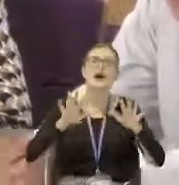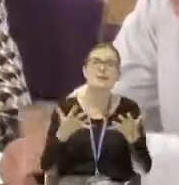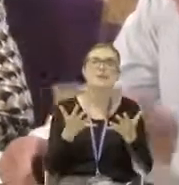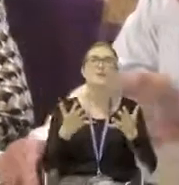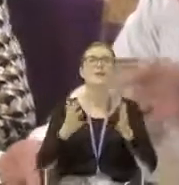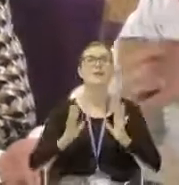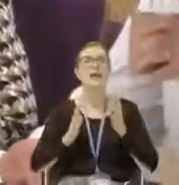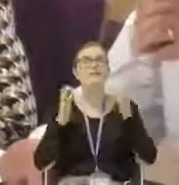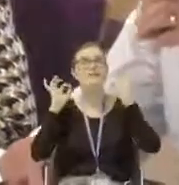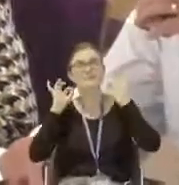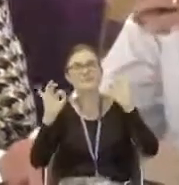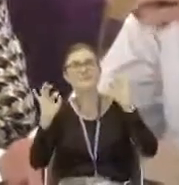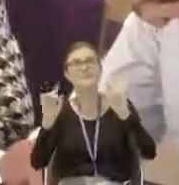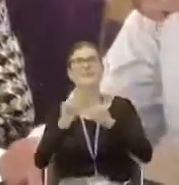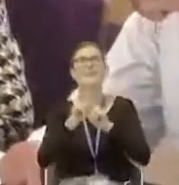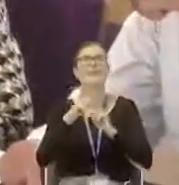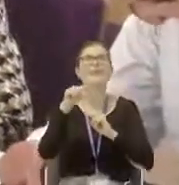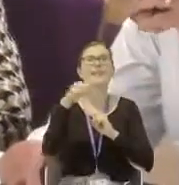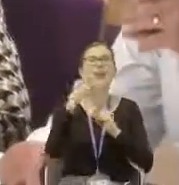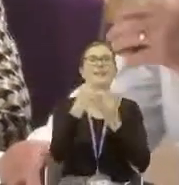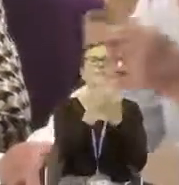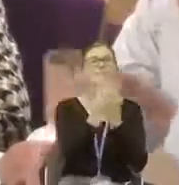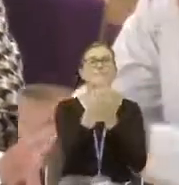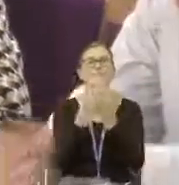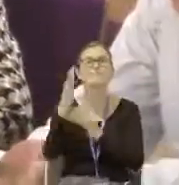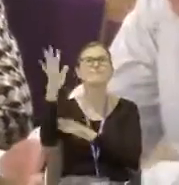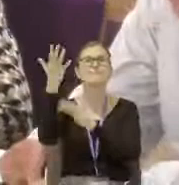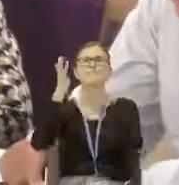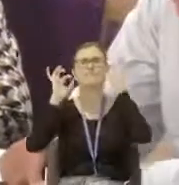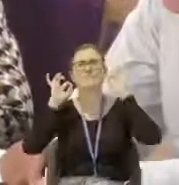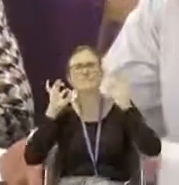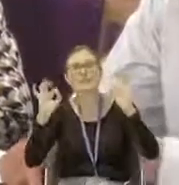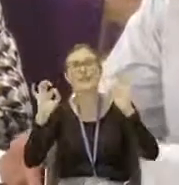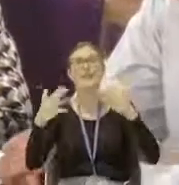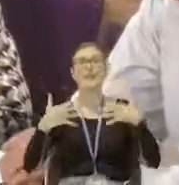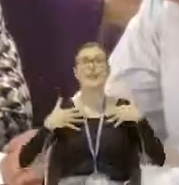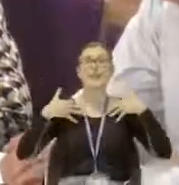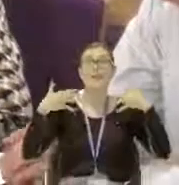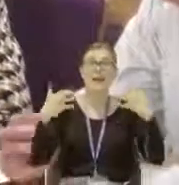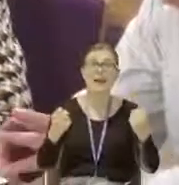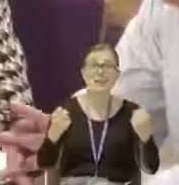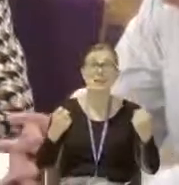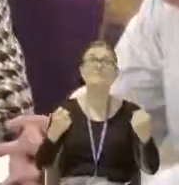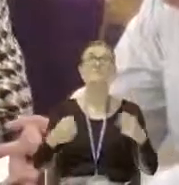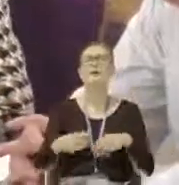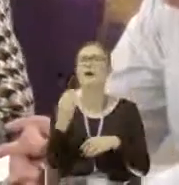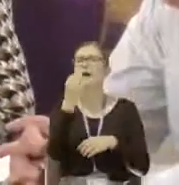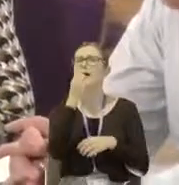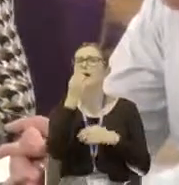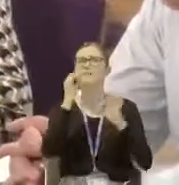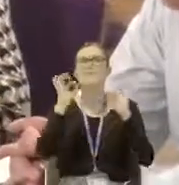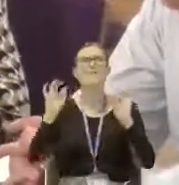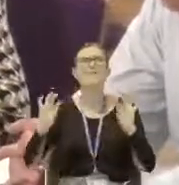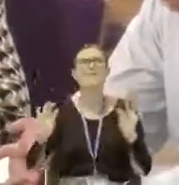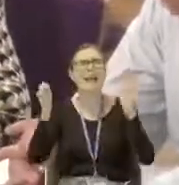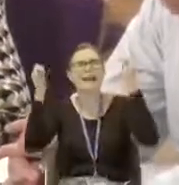food, and lots of social interactions through culture, leisure, and